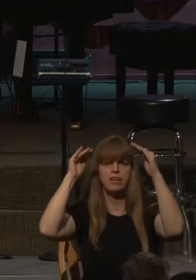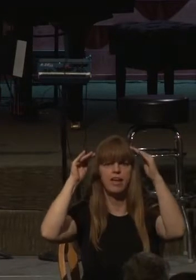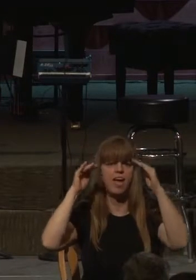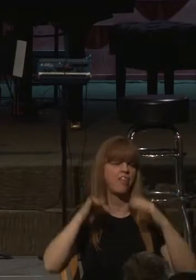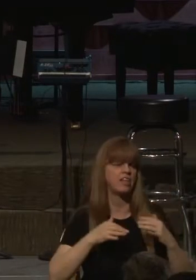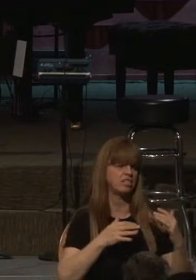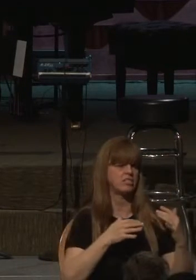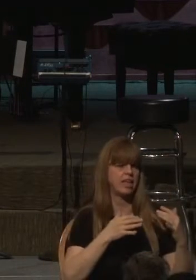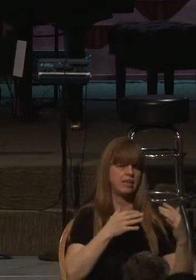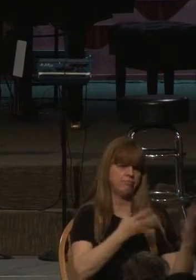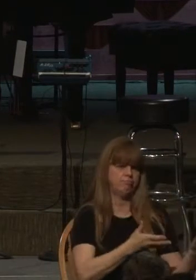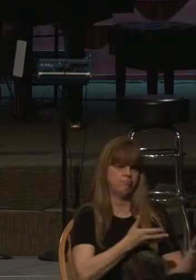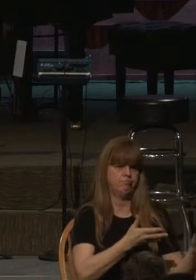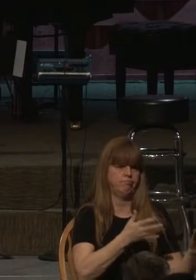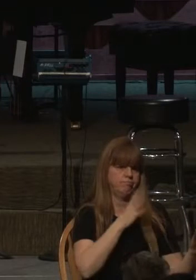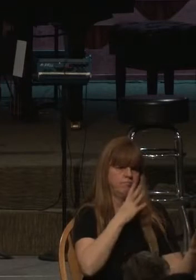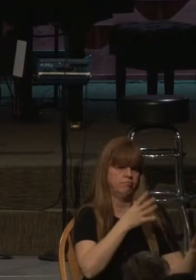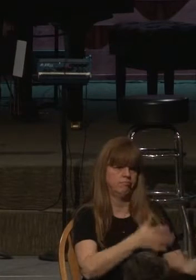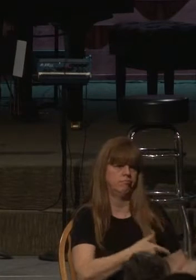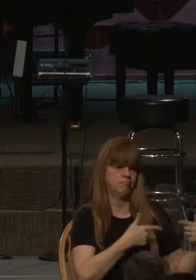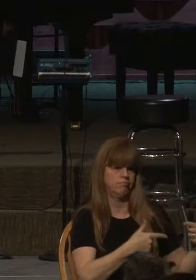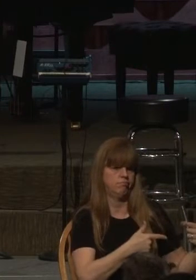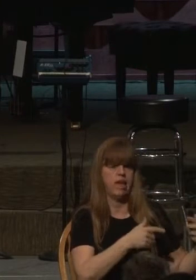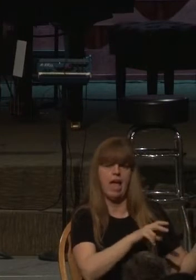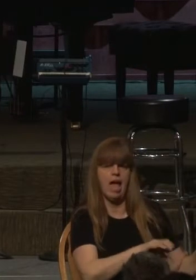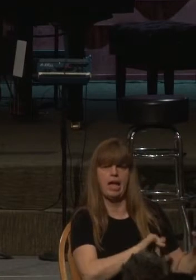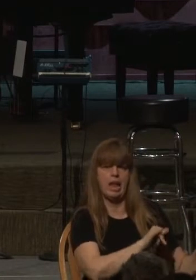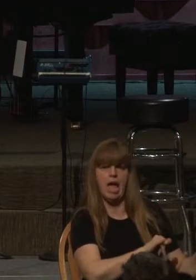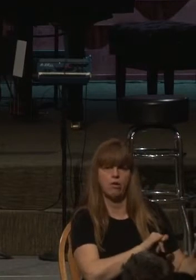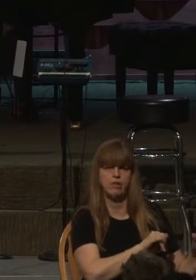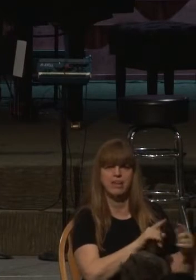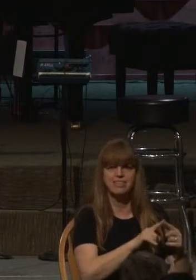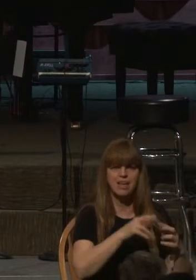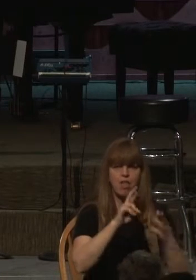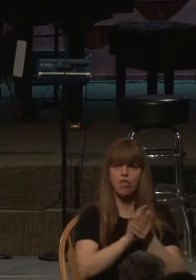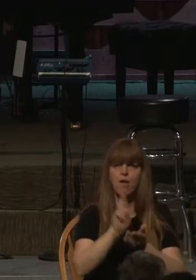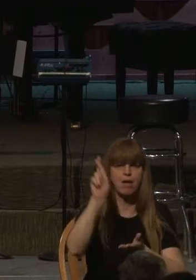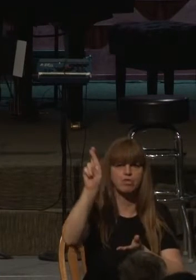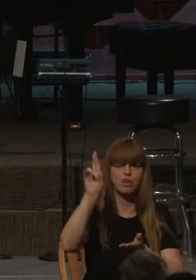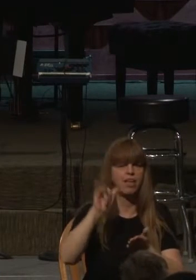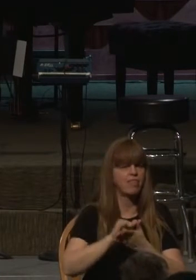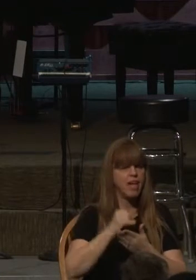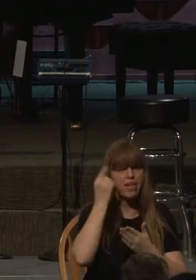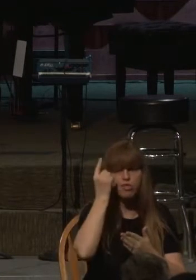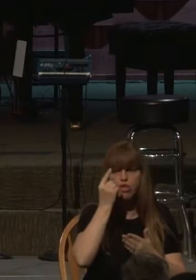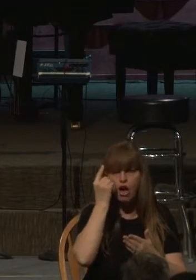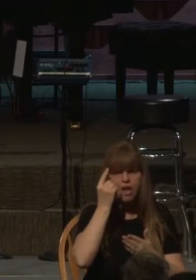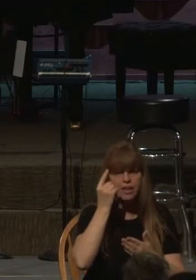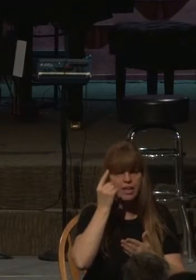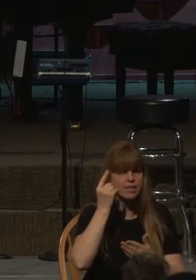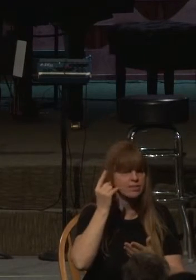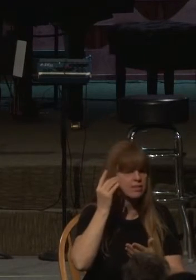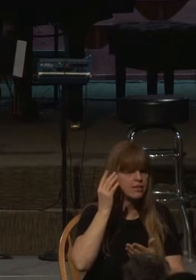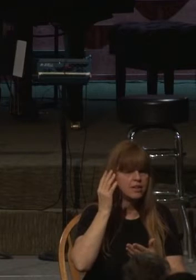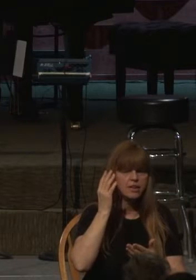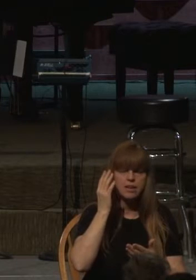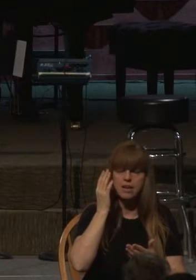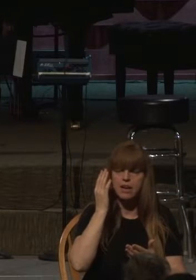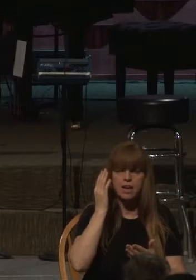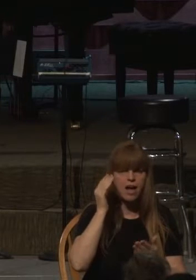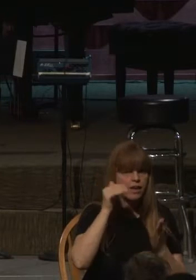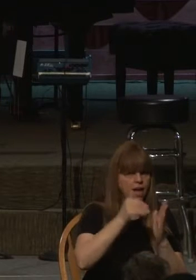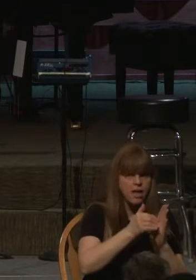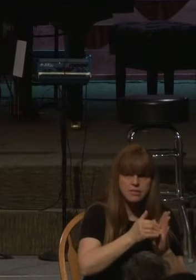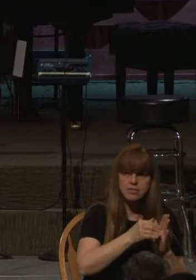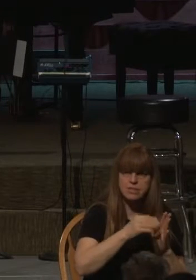until you die or the rapture happens, that teaching or that thought process is as foreign to the Bible as idol worship.